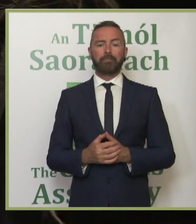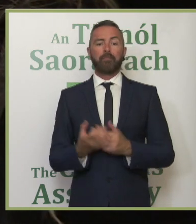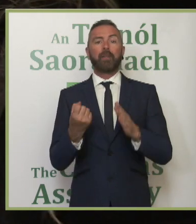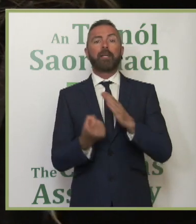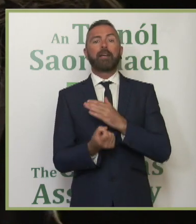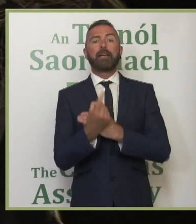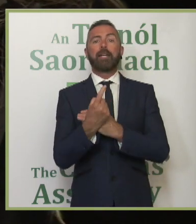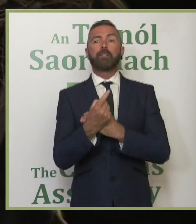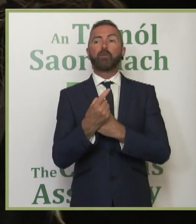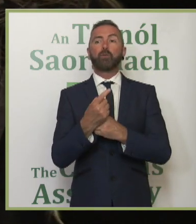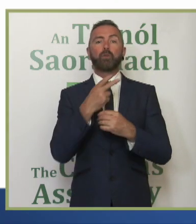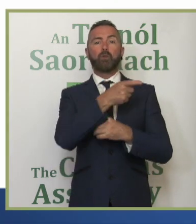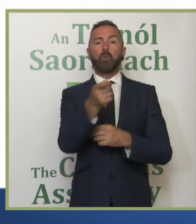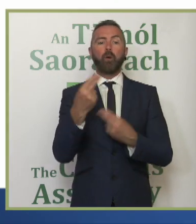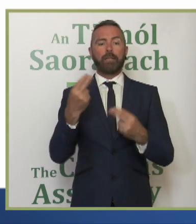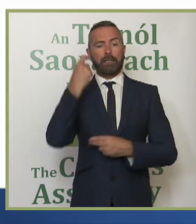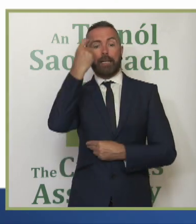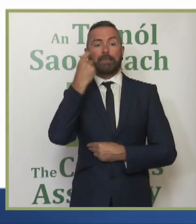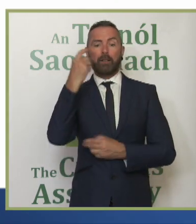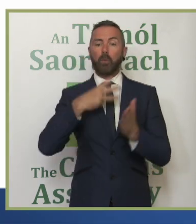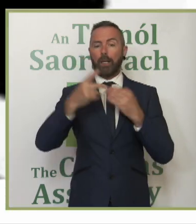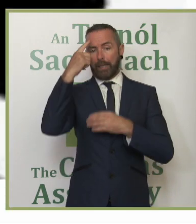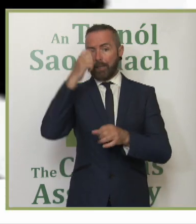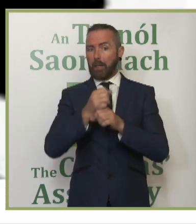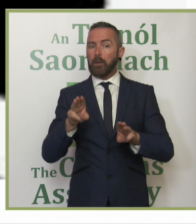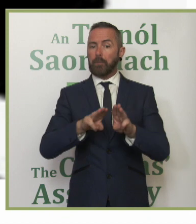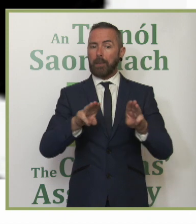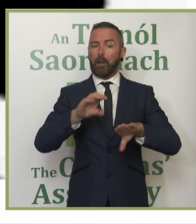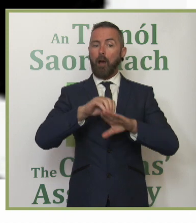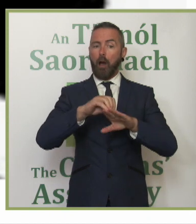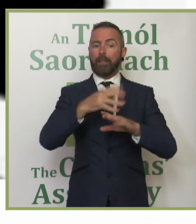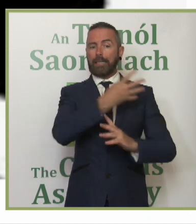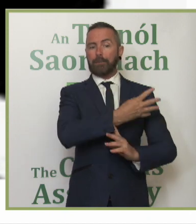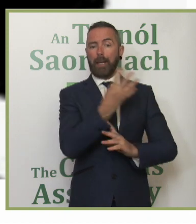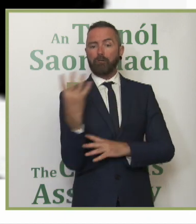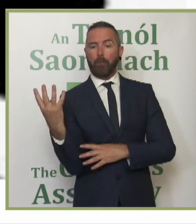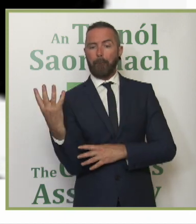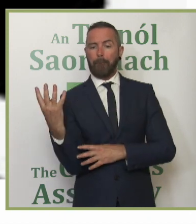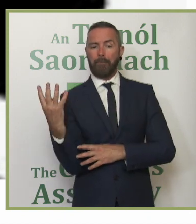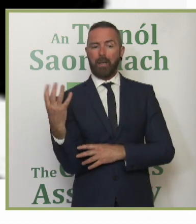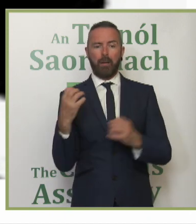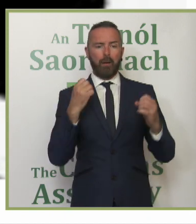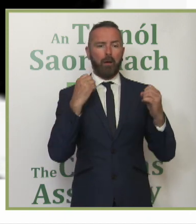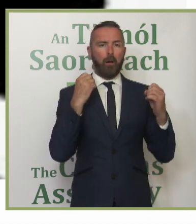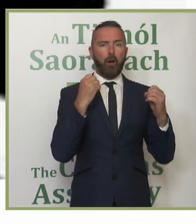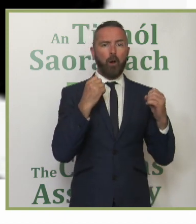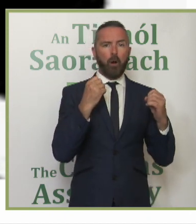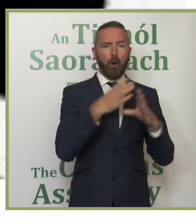Issues to consider when we're thinking about people on a spectrum. Is all drug